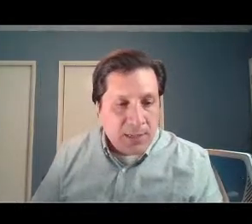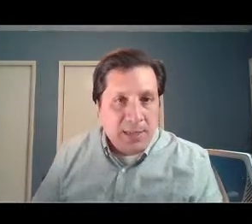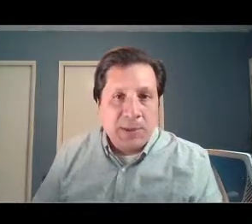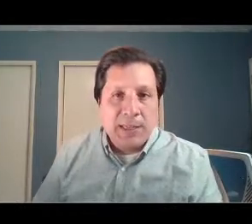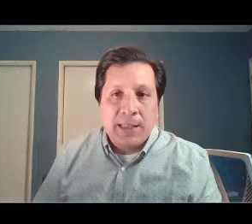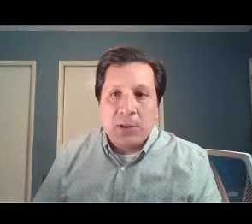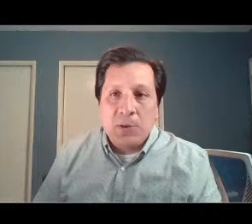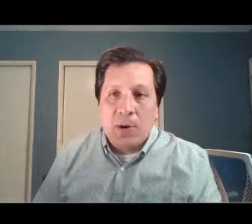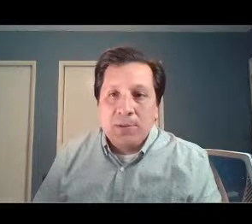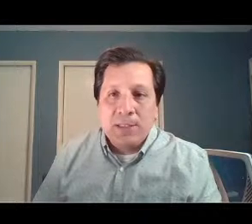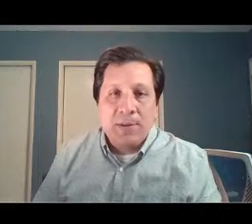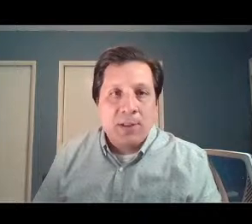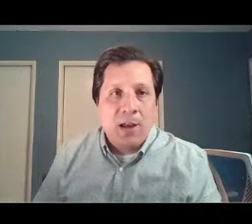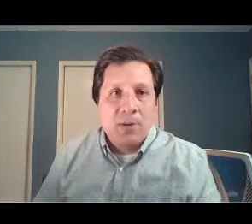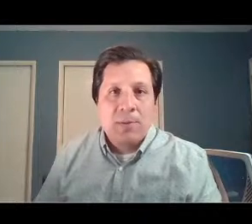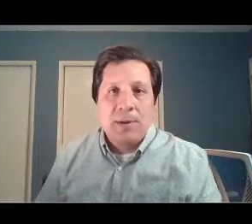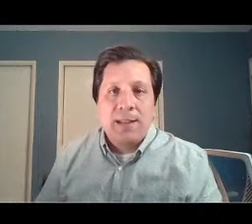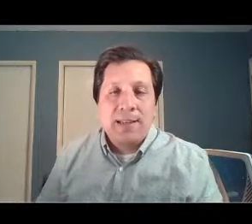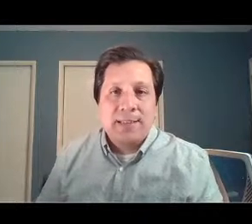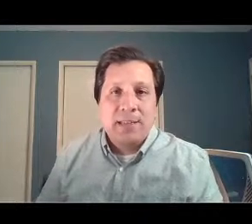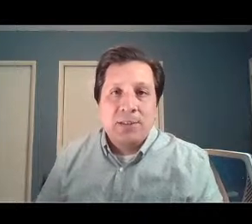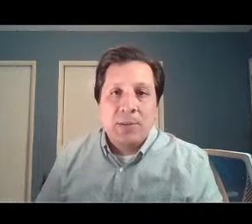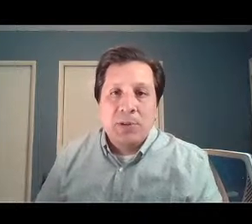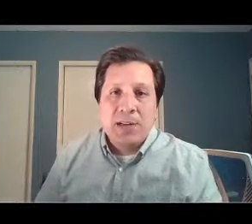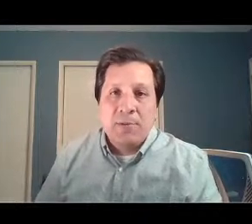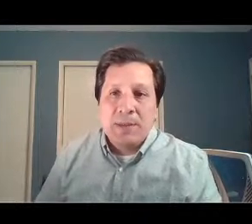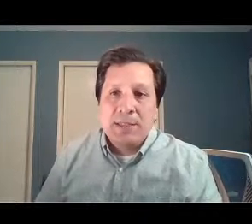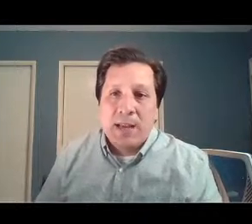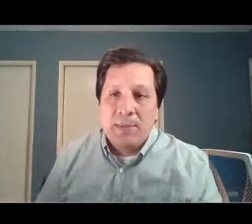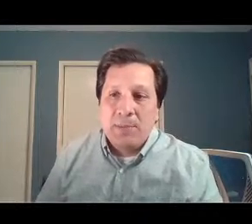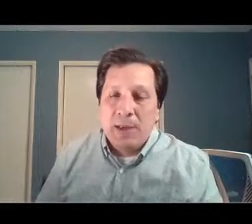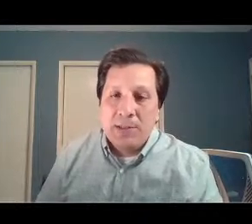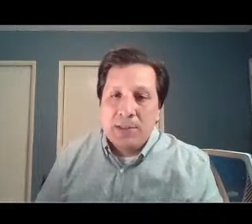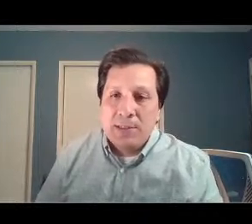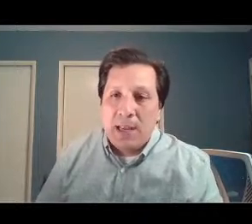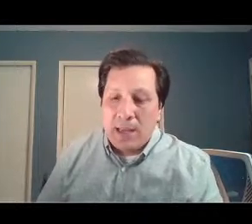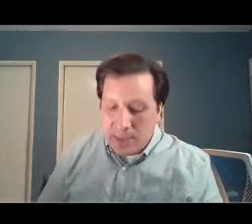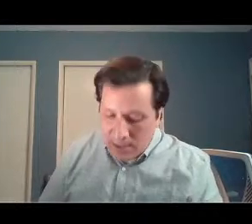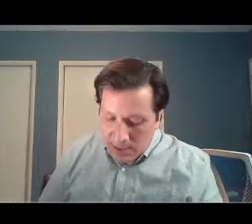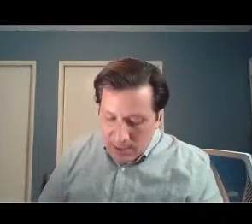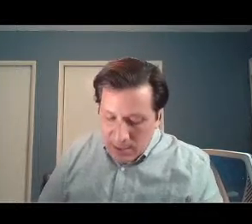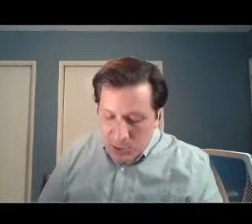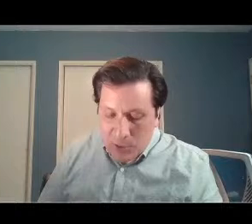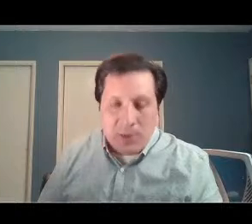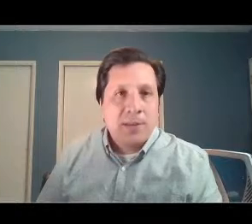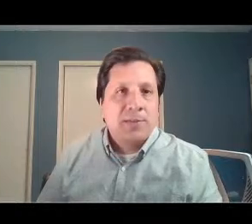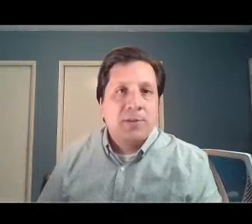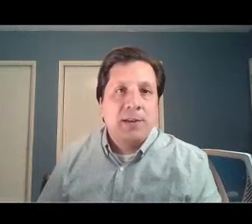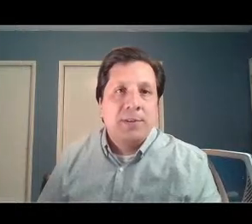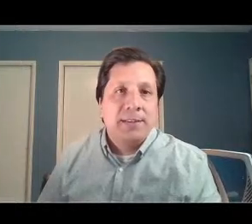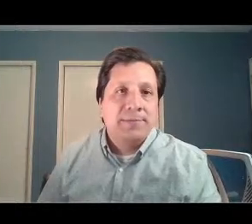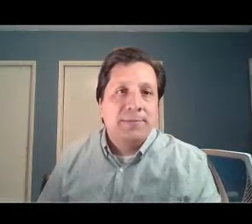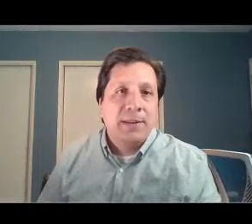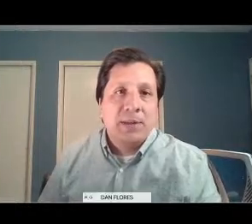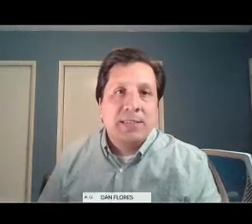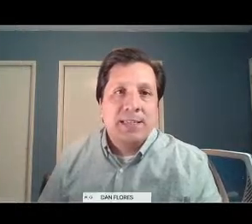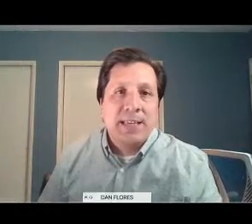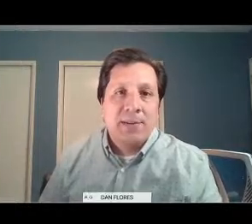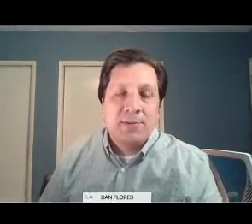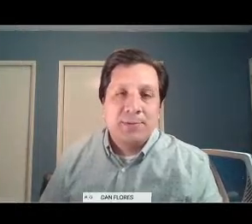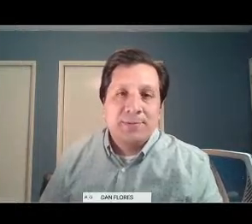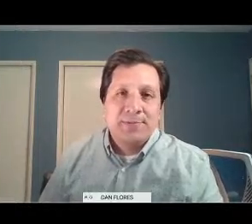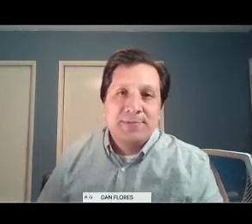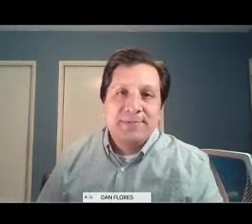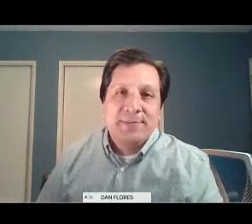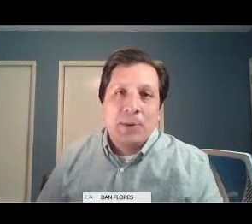of business for today's meeting thank you all it was a little bit of a long one we got a lot done so I appreciate everybody's time and patience and enjoy the rest of your evening everybody